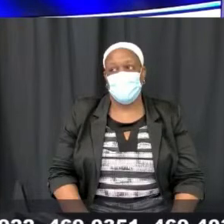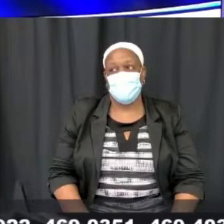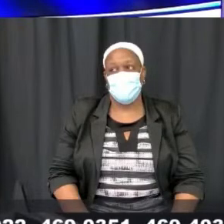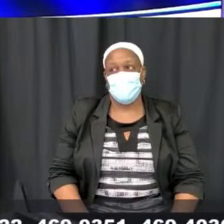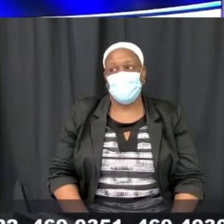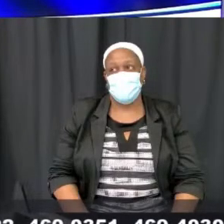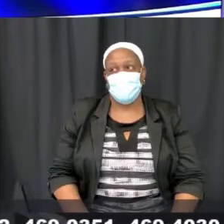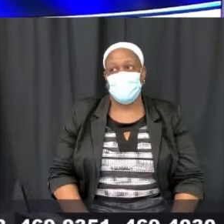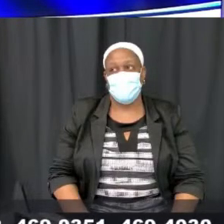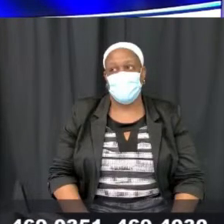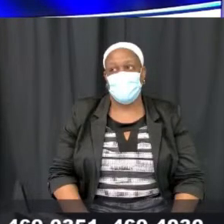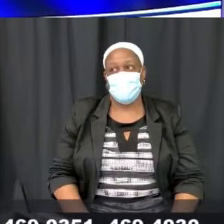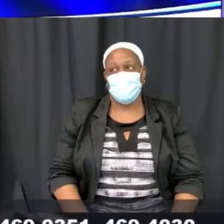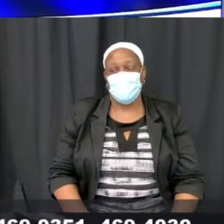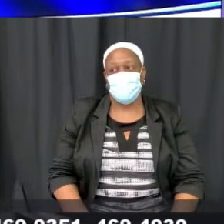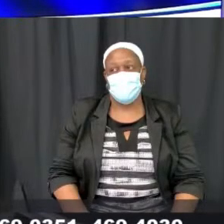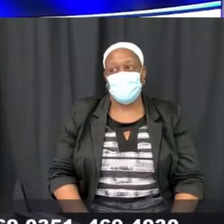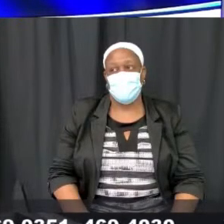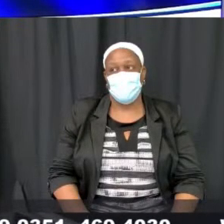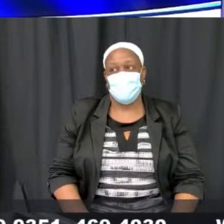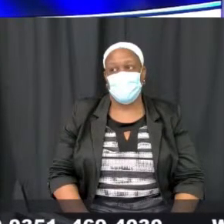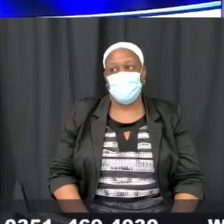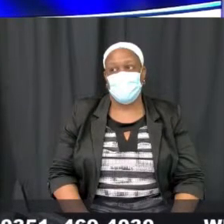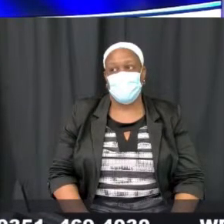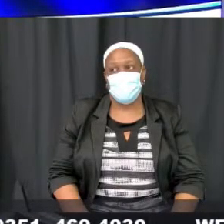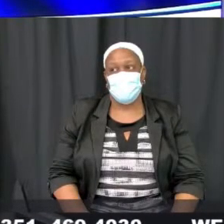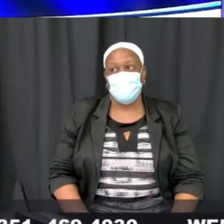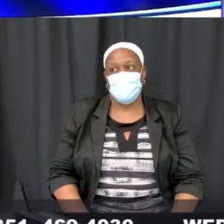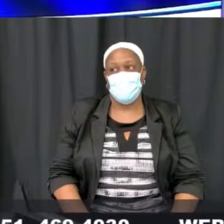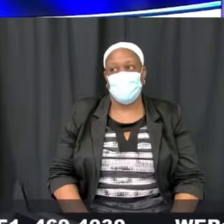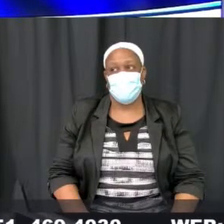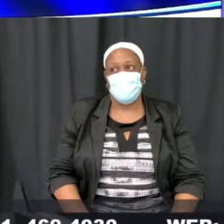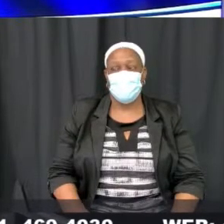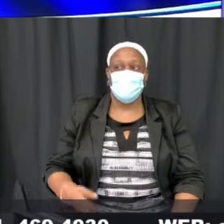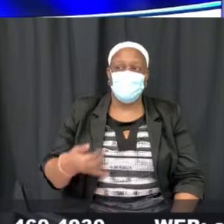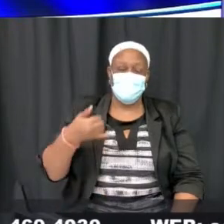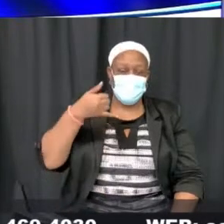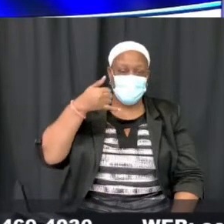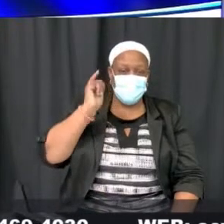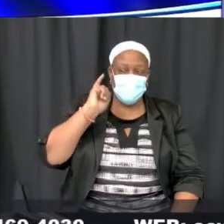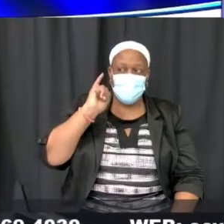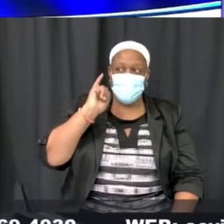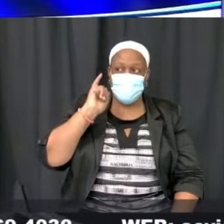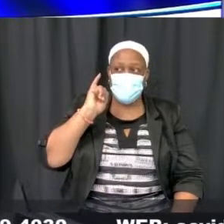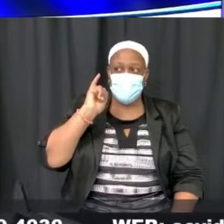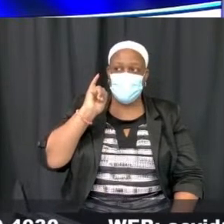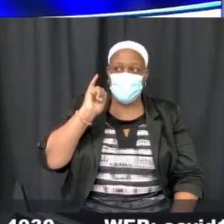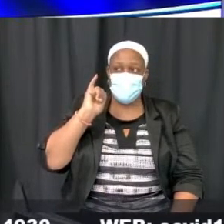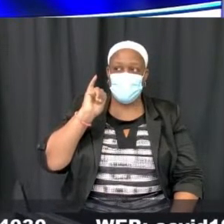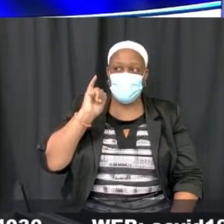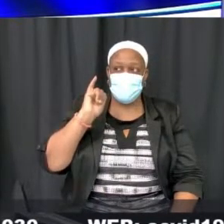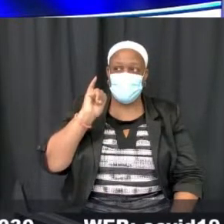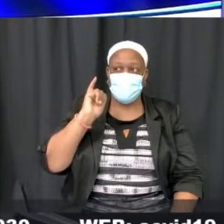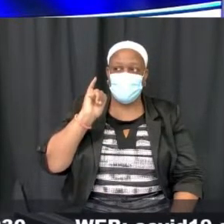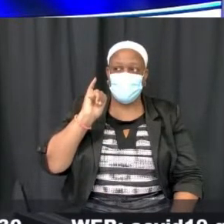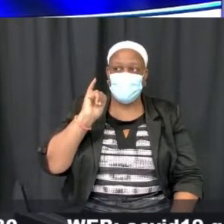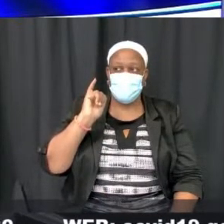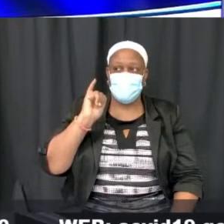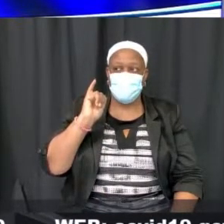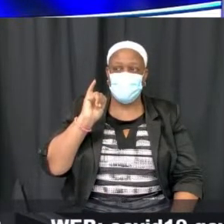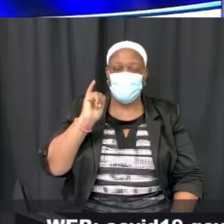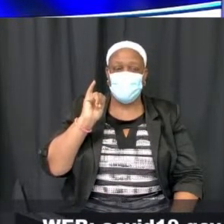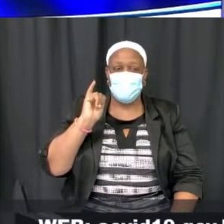Very good question, Mr. Williams. So yesterday, we added 2 positive cases to